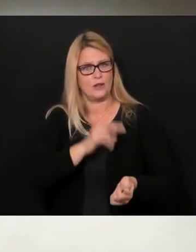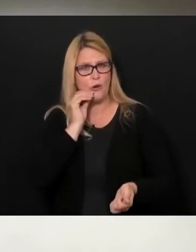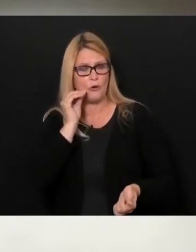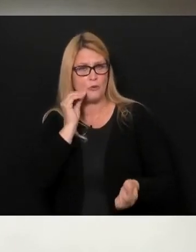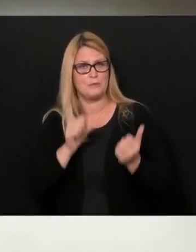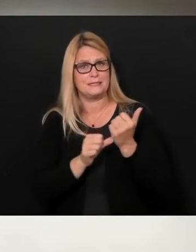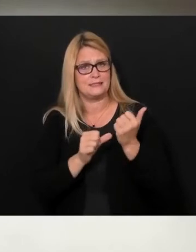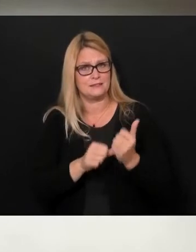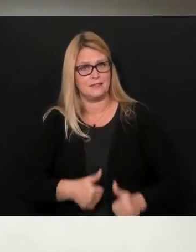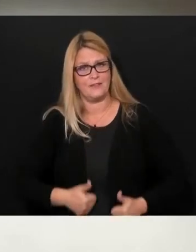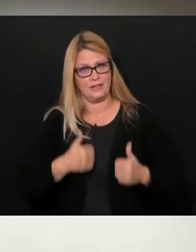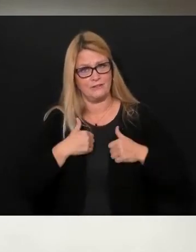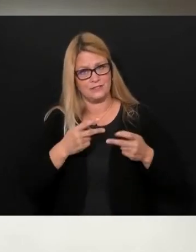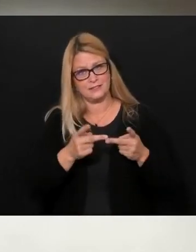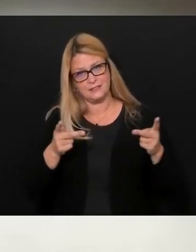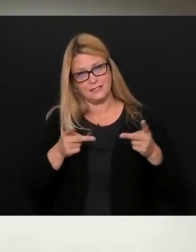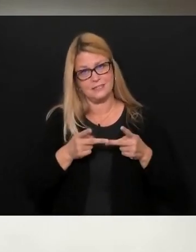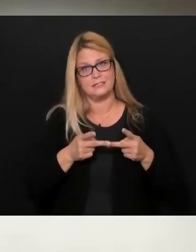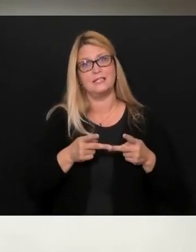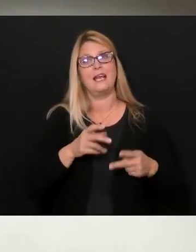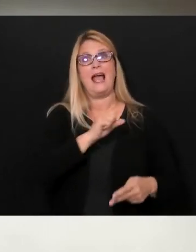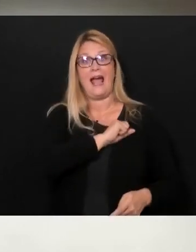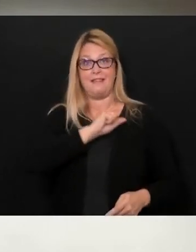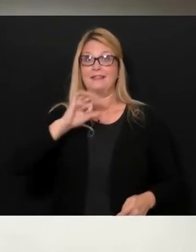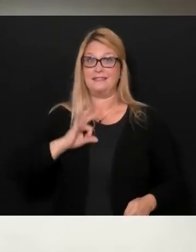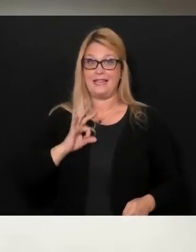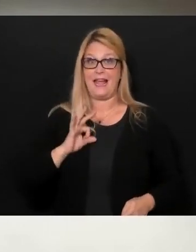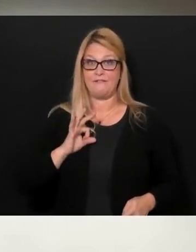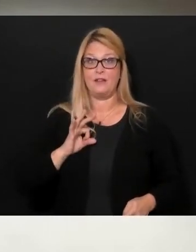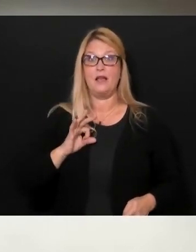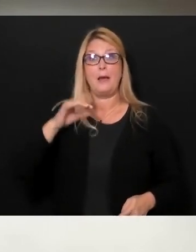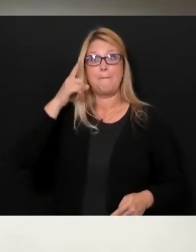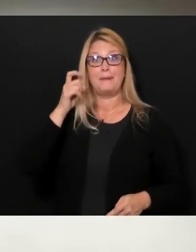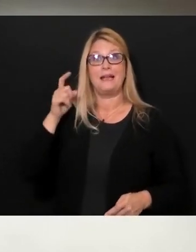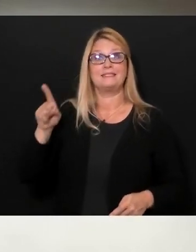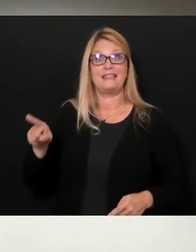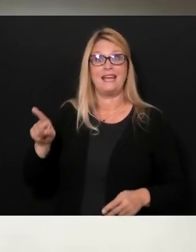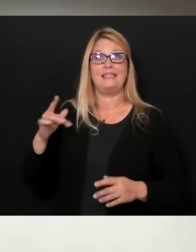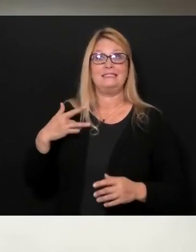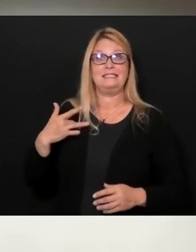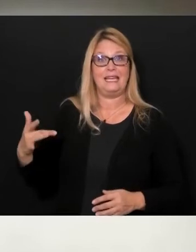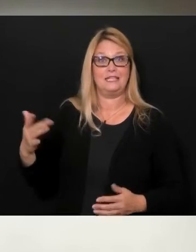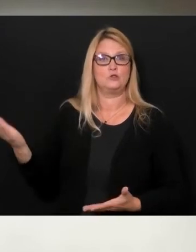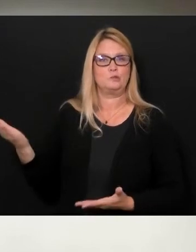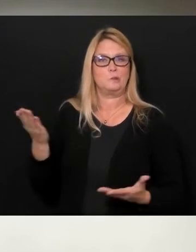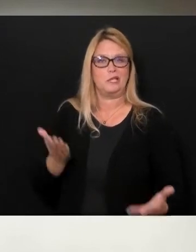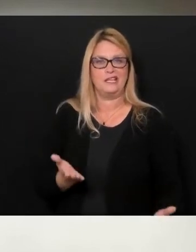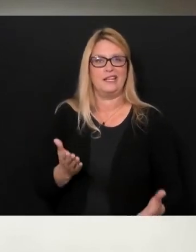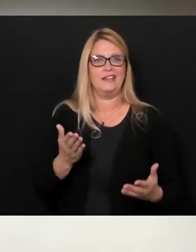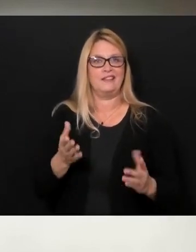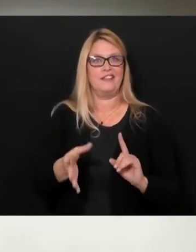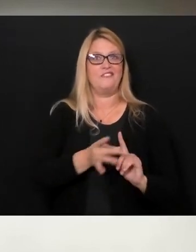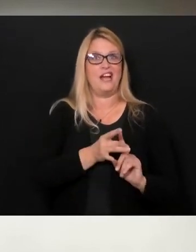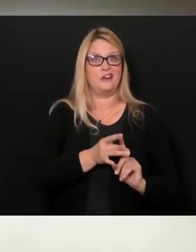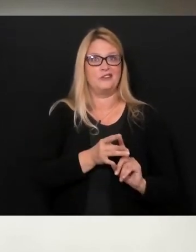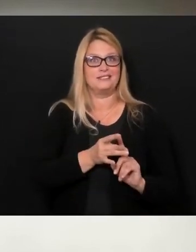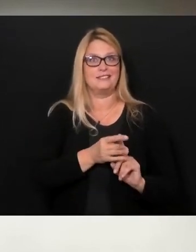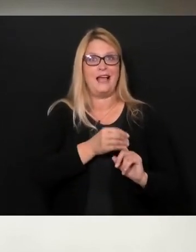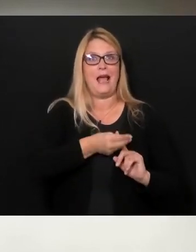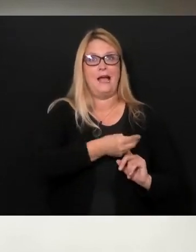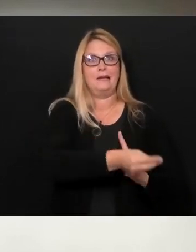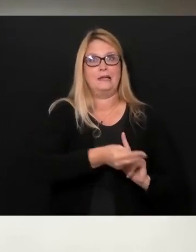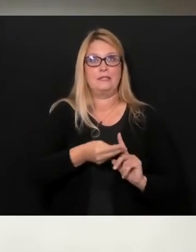living facilities, as well as the staff, because we know they tend to bring the virus into the facility. And we think within a